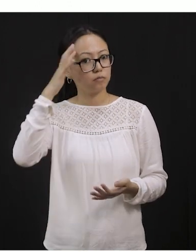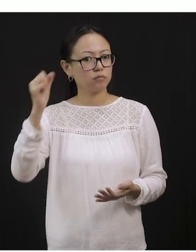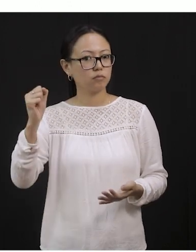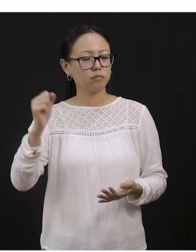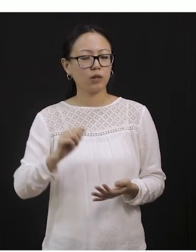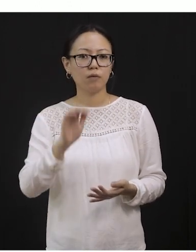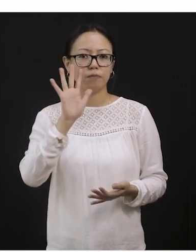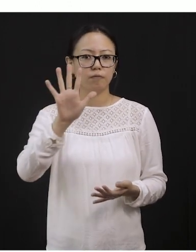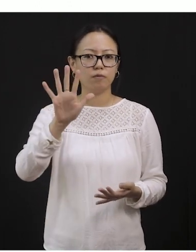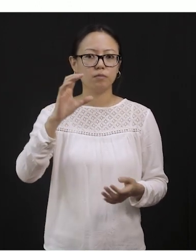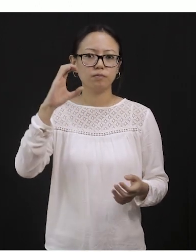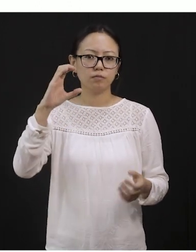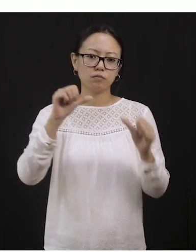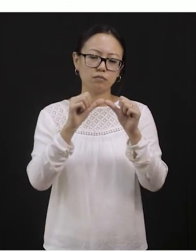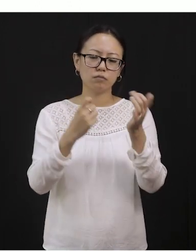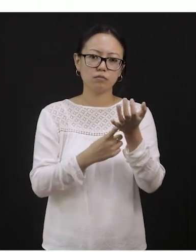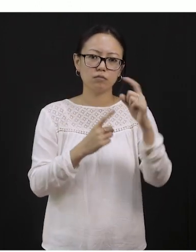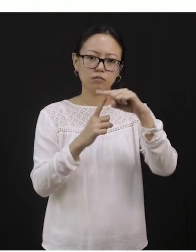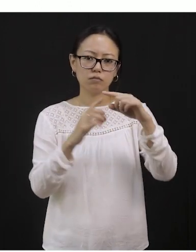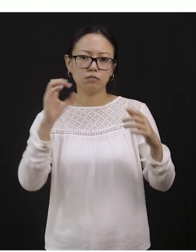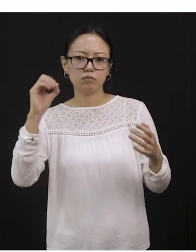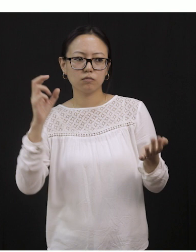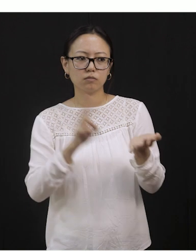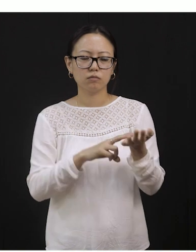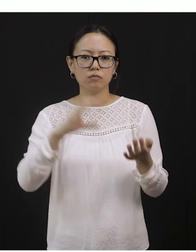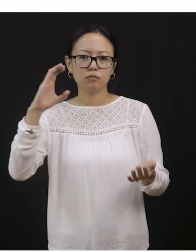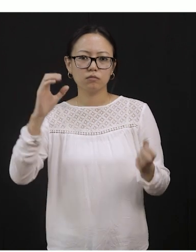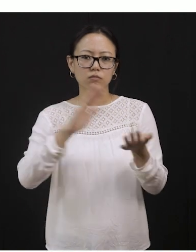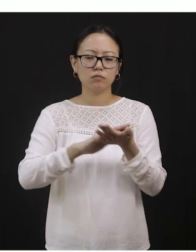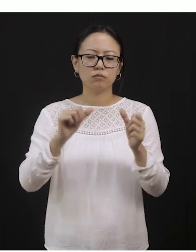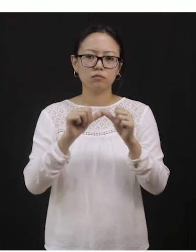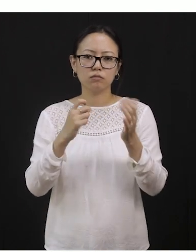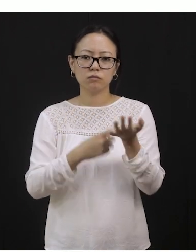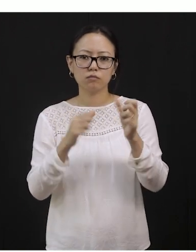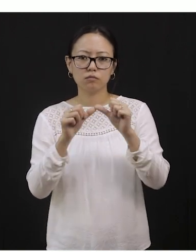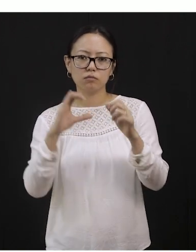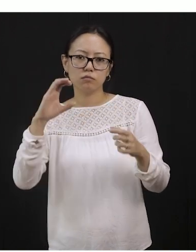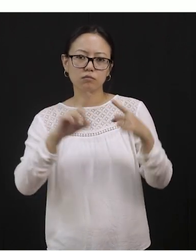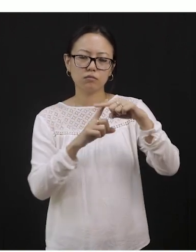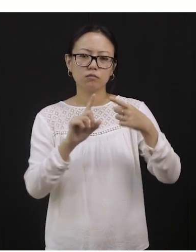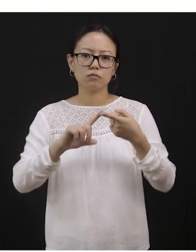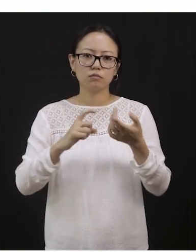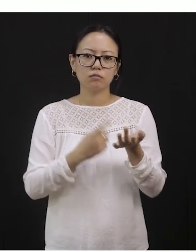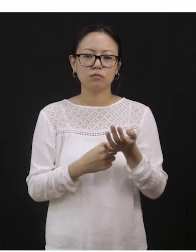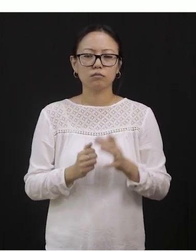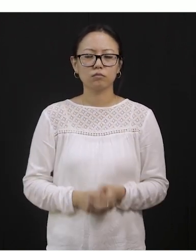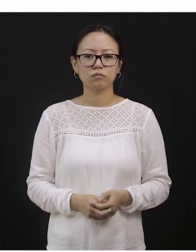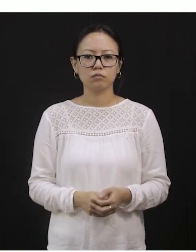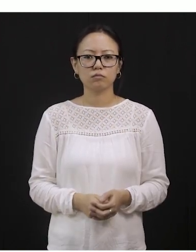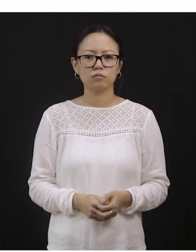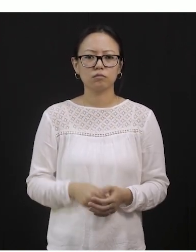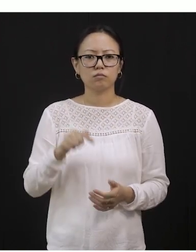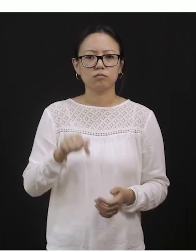draw and you have to color it. All right, so this is it for today. This is all about